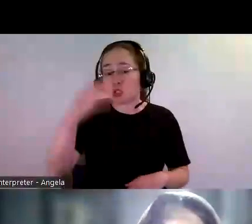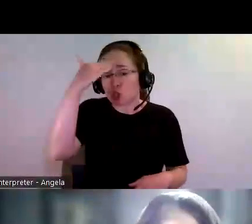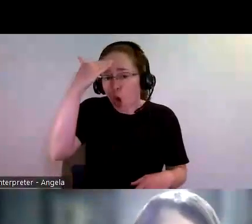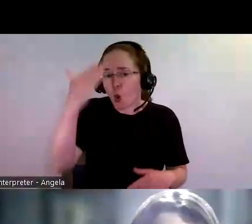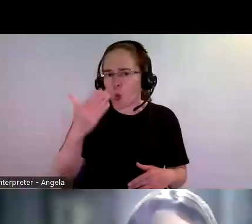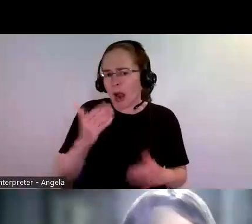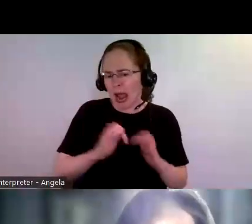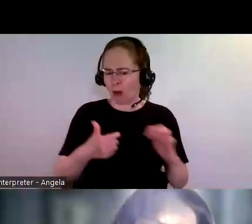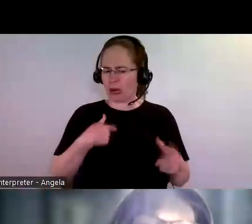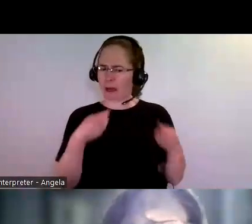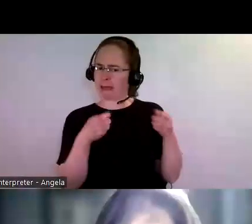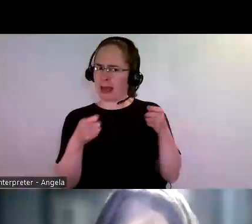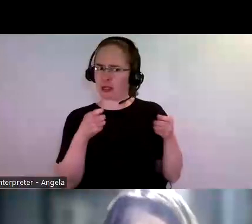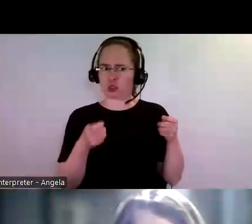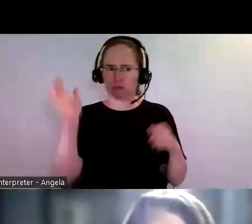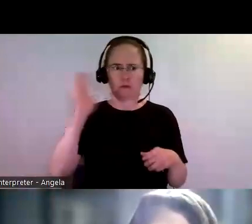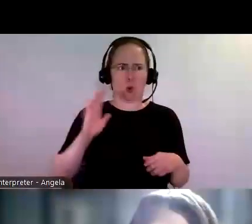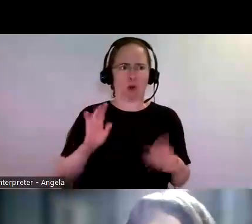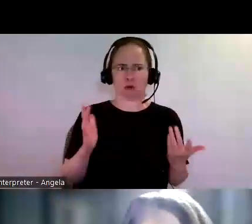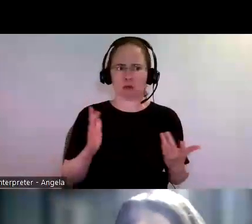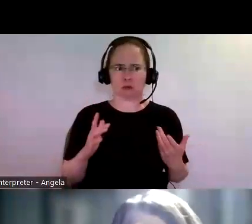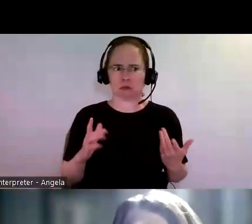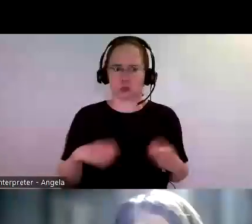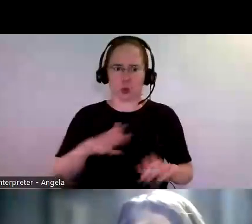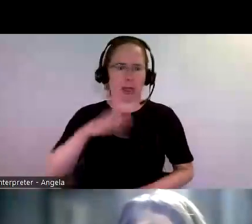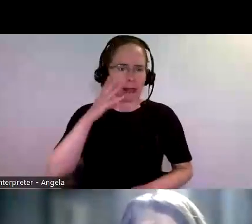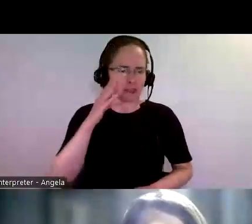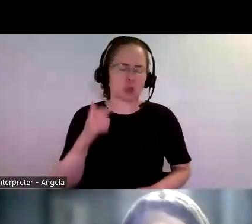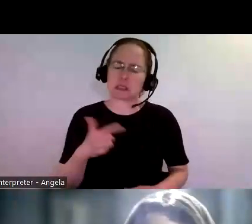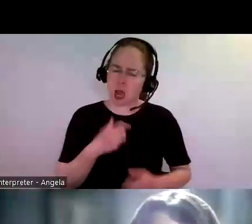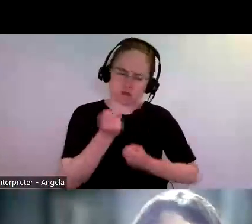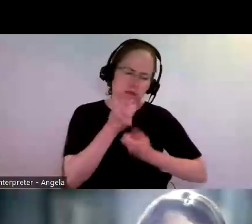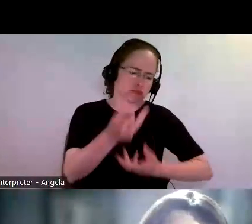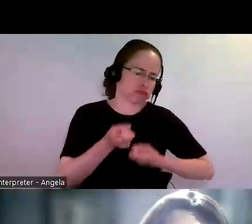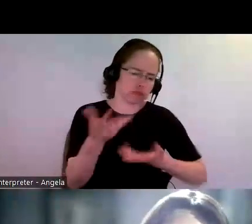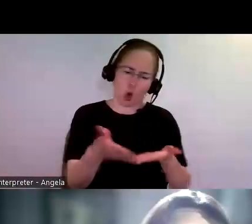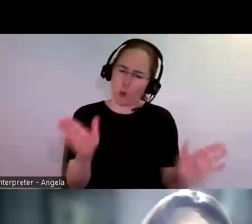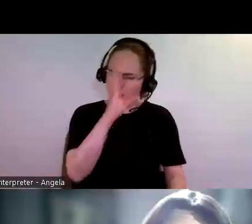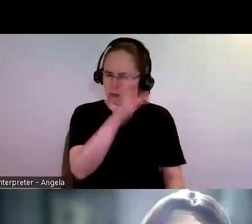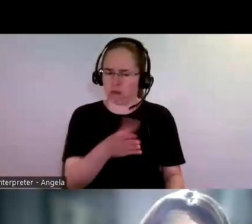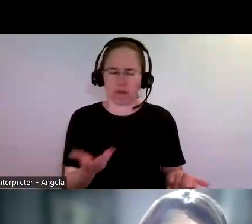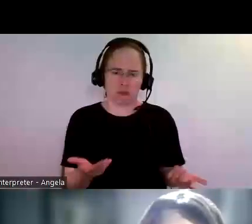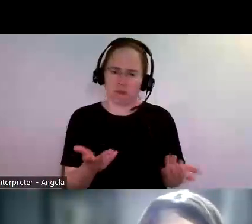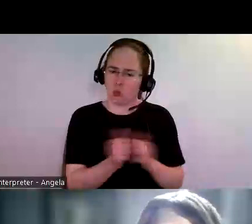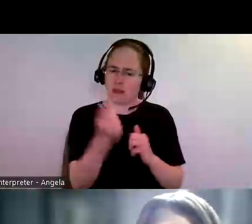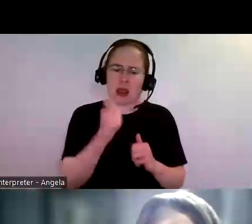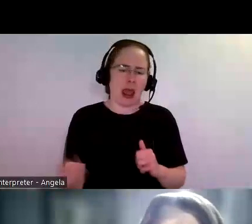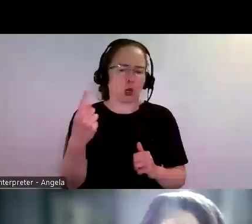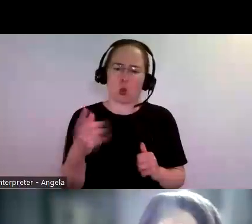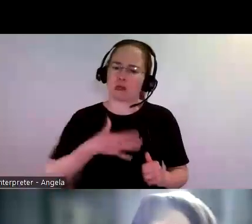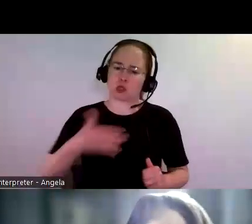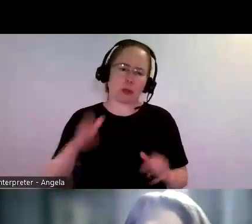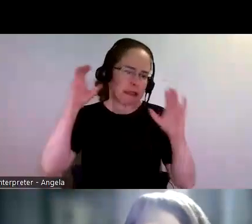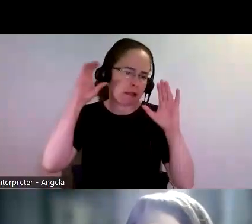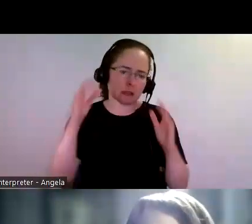how did I manage when I was going through it? And I share my lived experience very openly. I'll share it with anyone that's willing to listen and